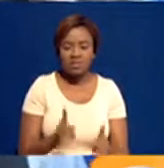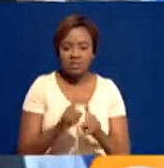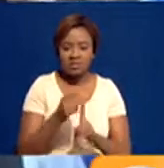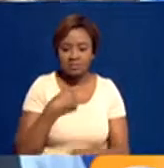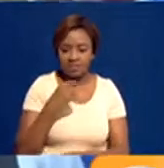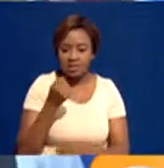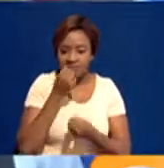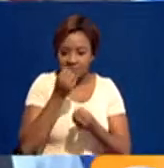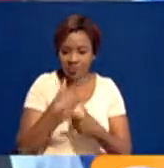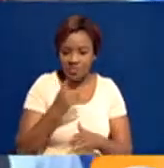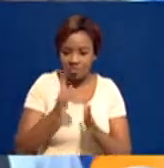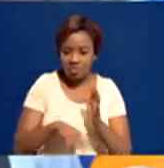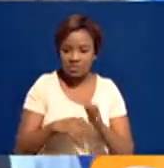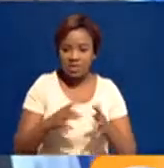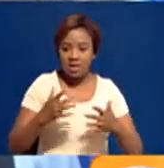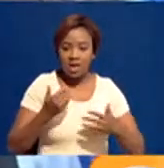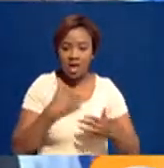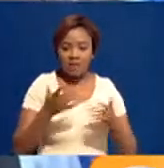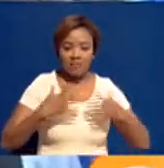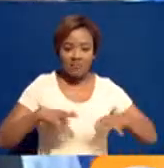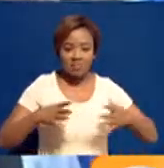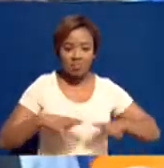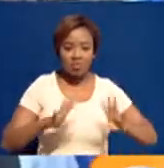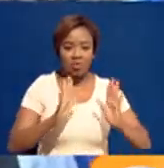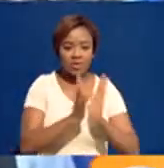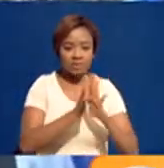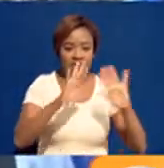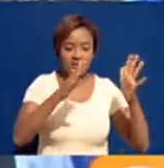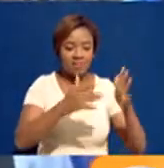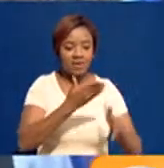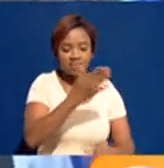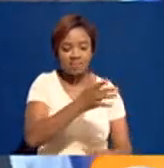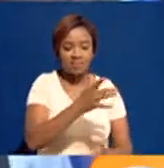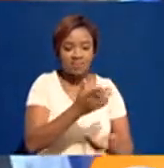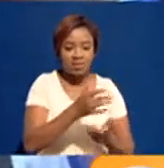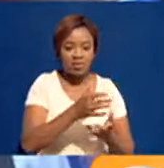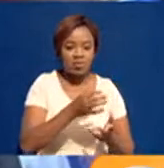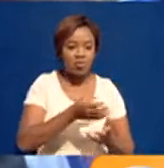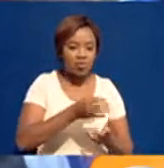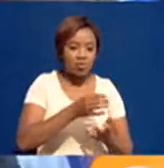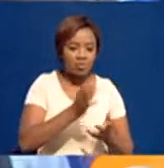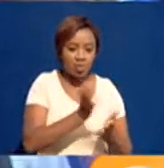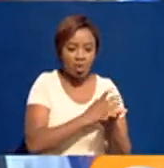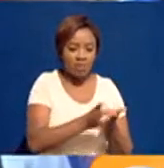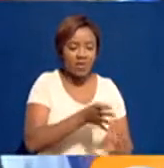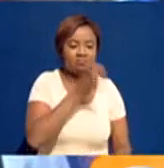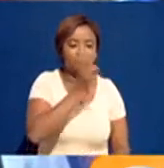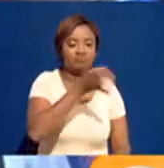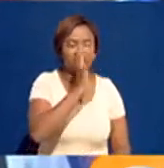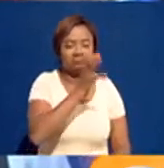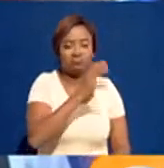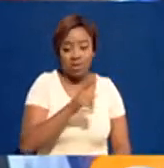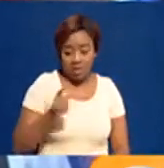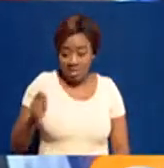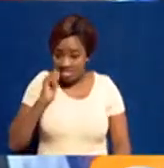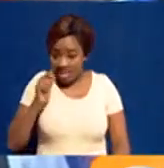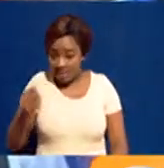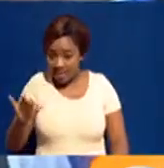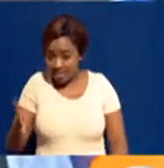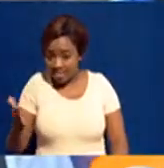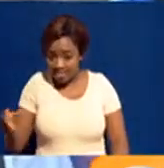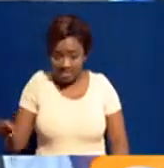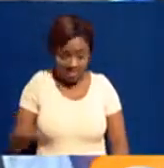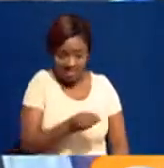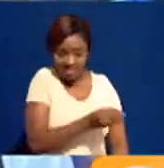were people who were celebrating taking the local brews. So this meat was extended, and the people also who was taking